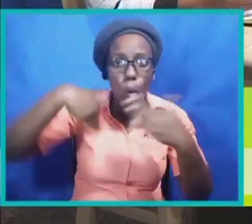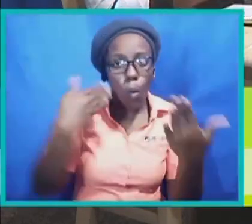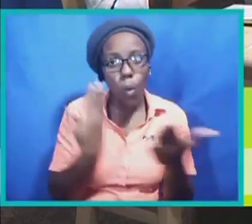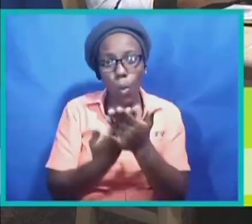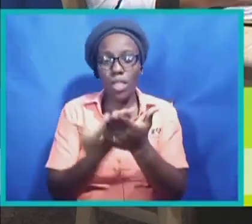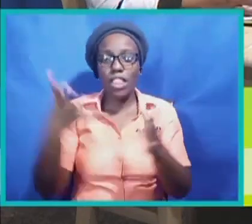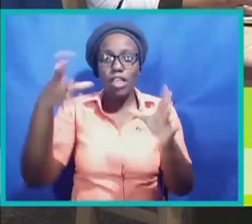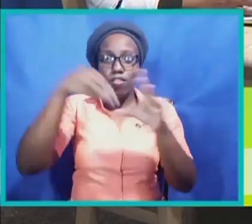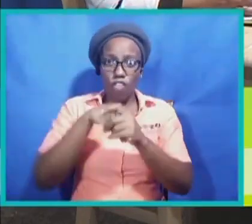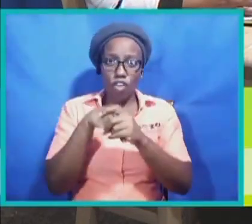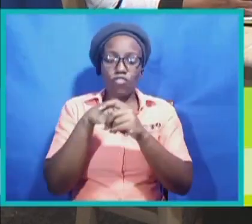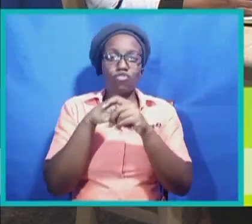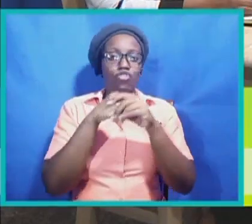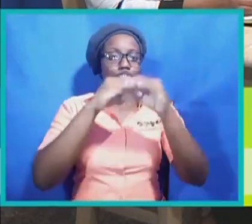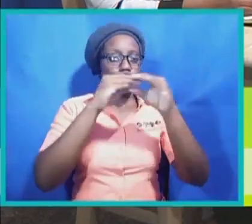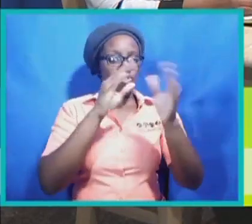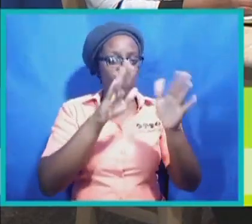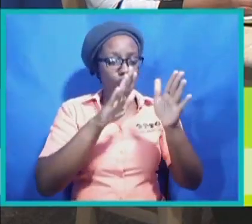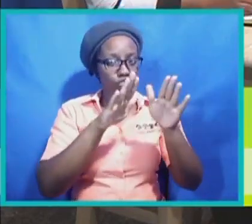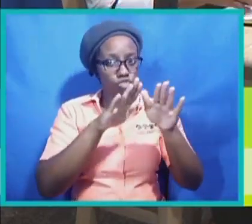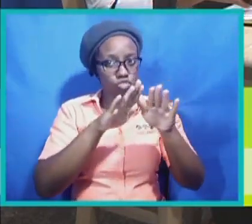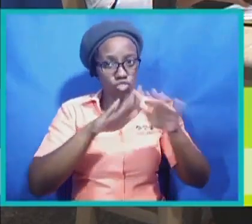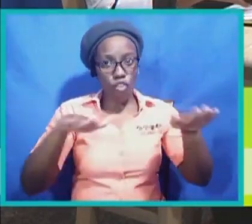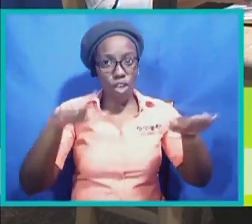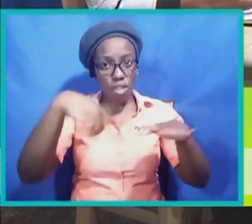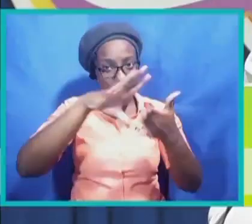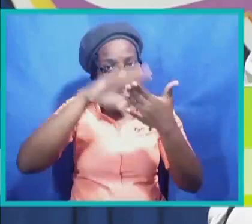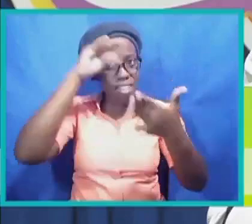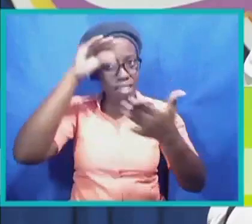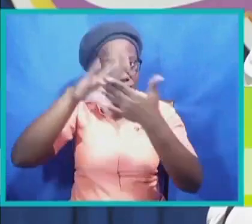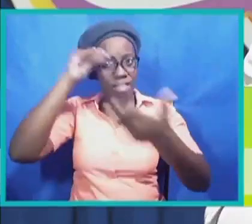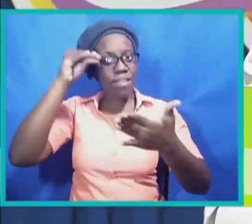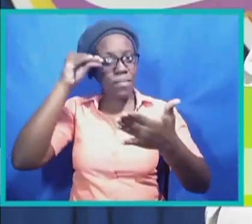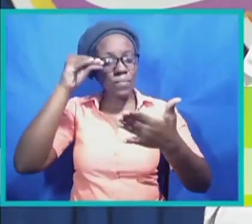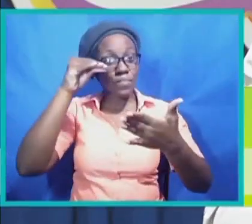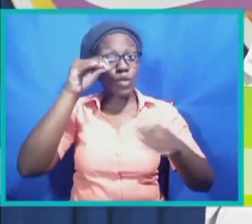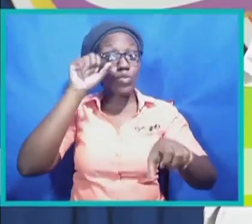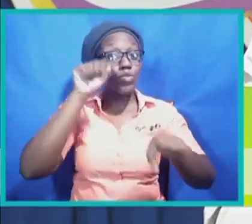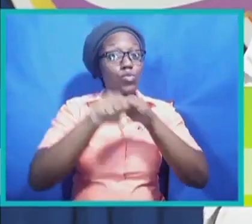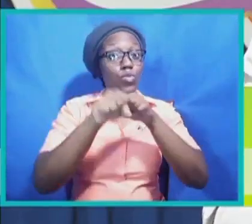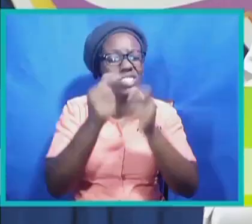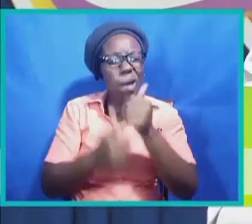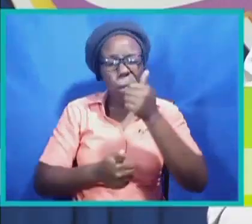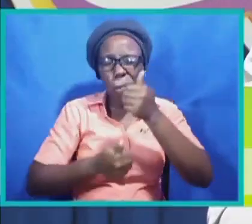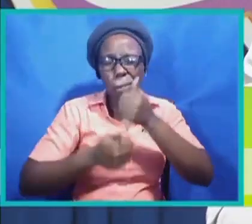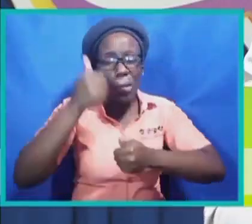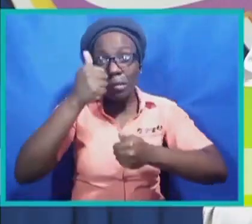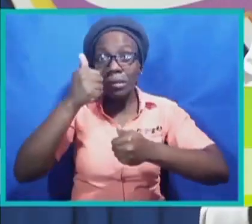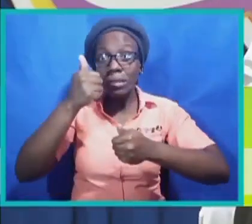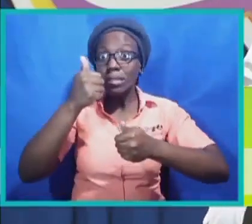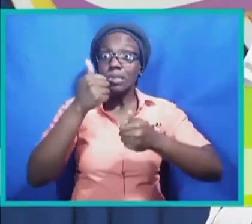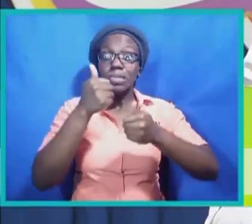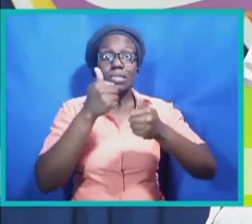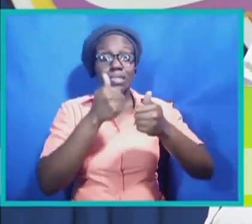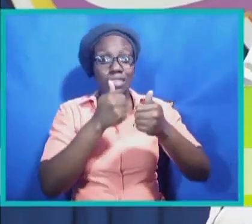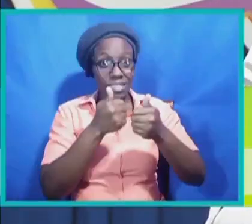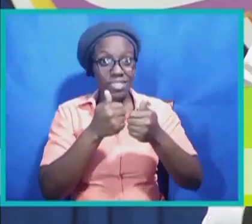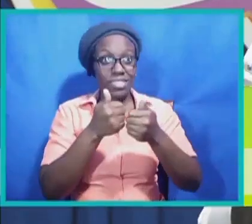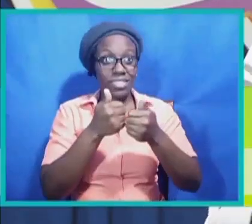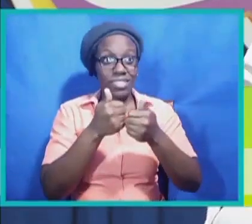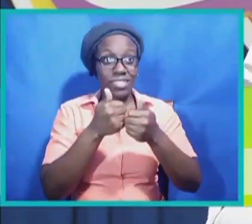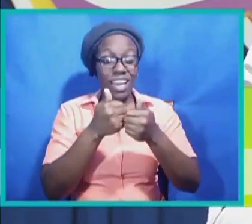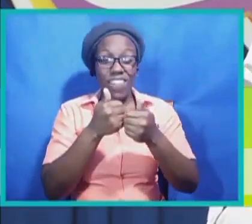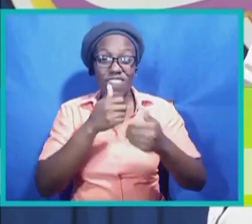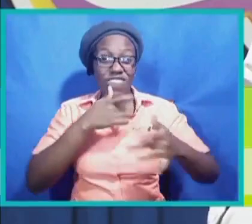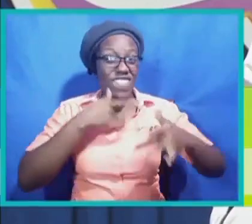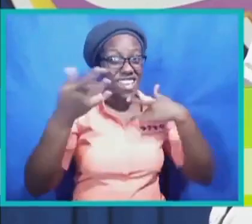learn and what they assessed. So it's actually the most complex and, for me, very exciting